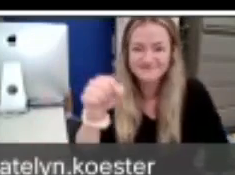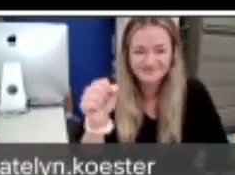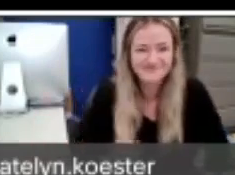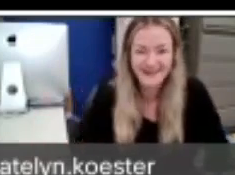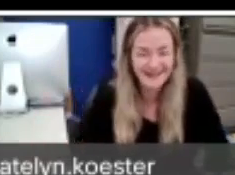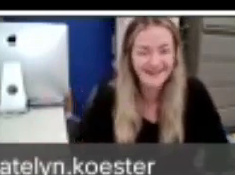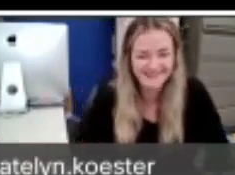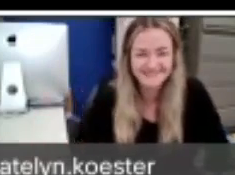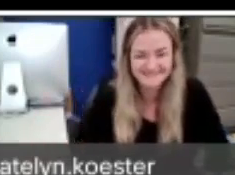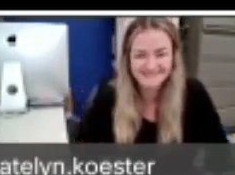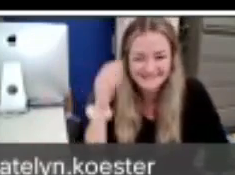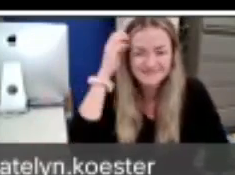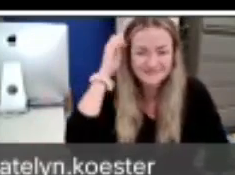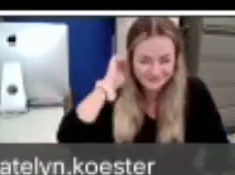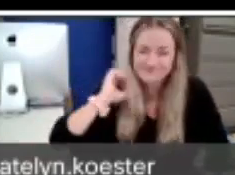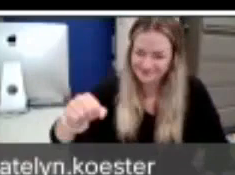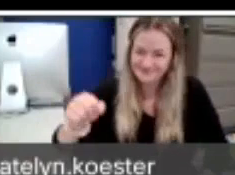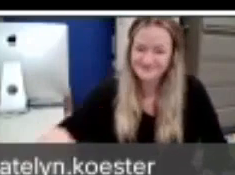depending on your region or your accent.